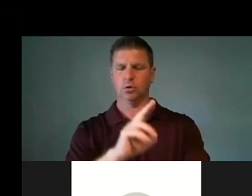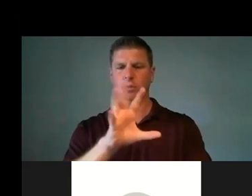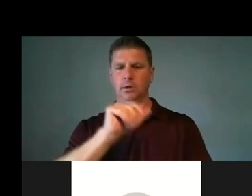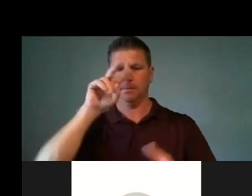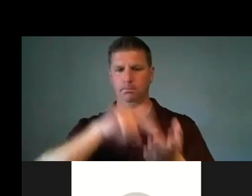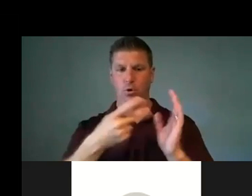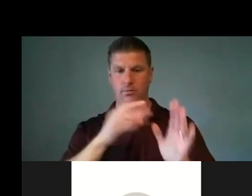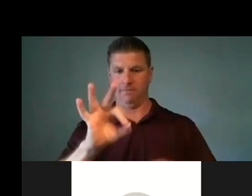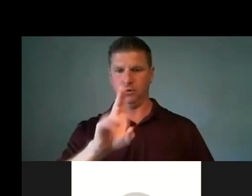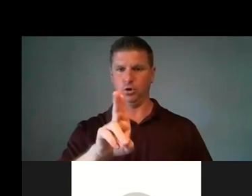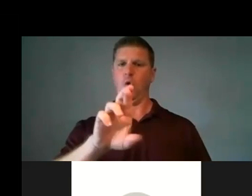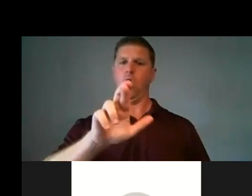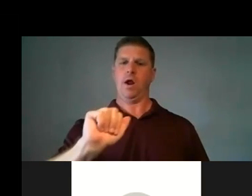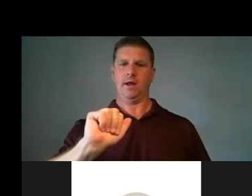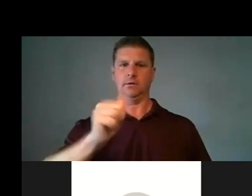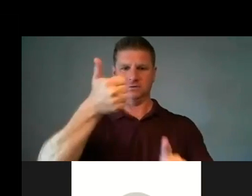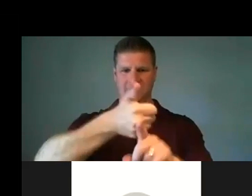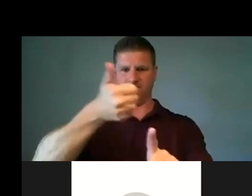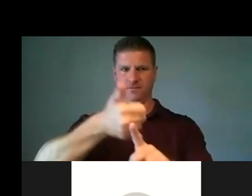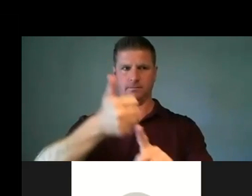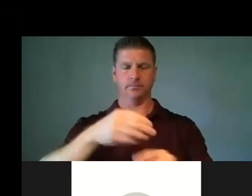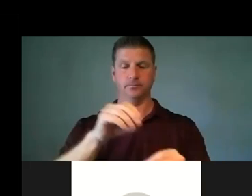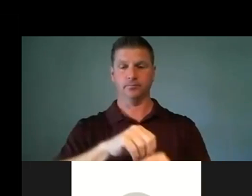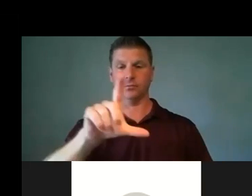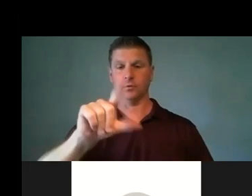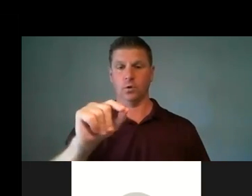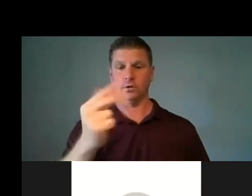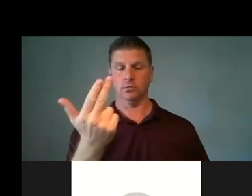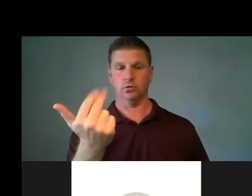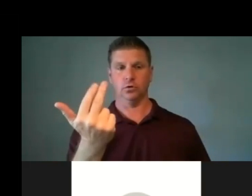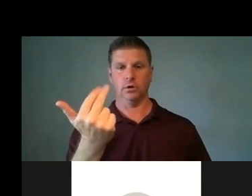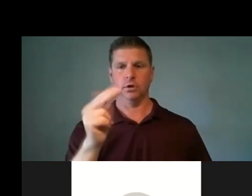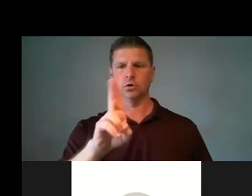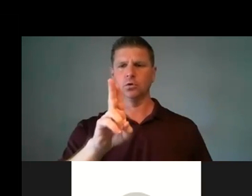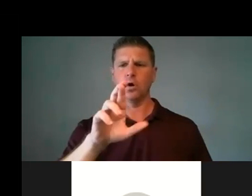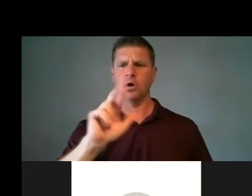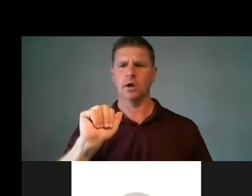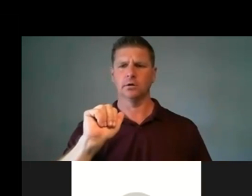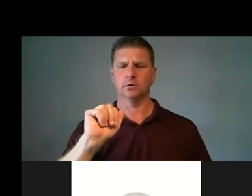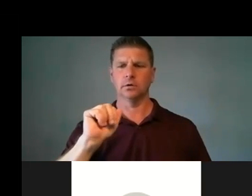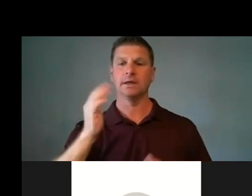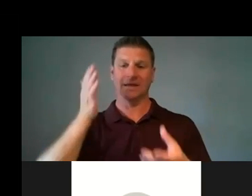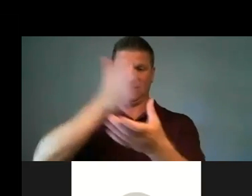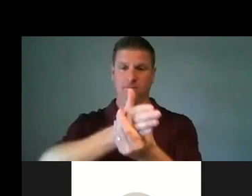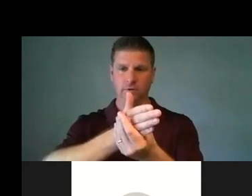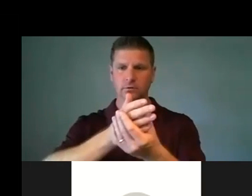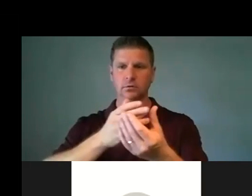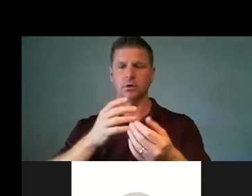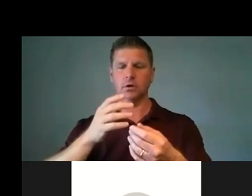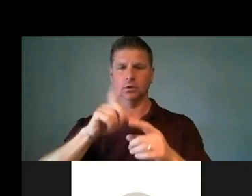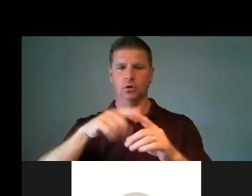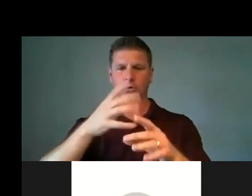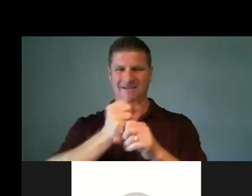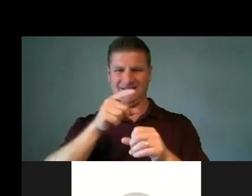URA itself. In 2013, the URA intervened in order to acquire this